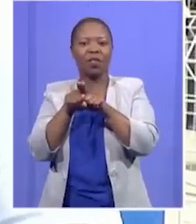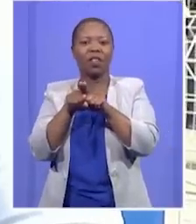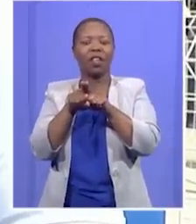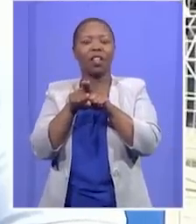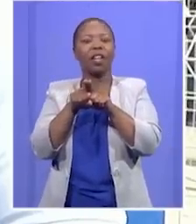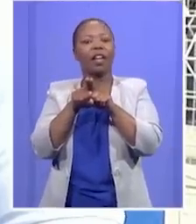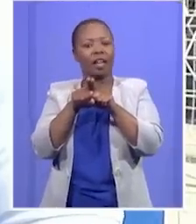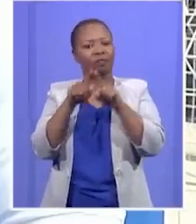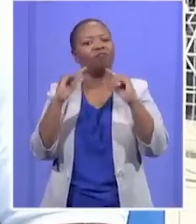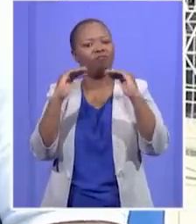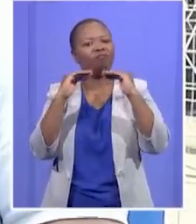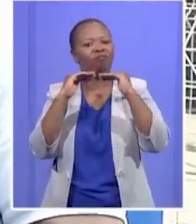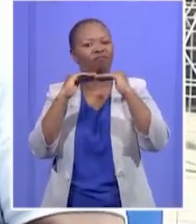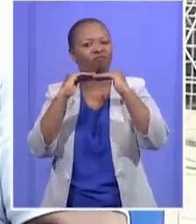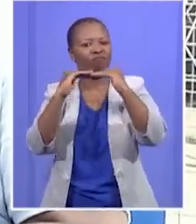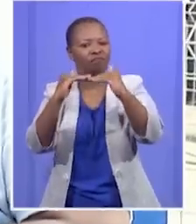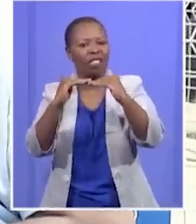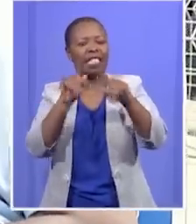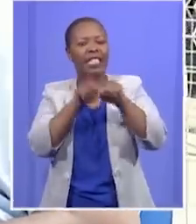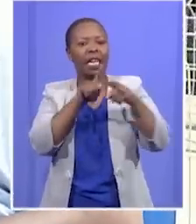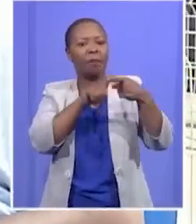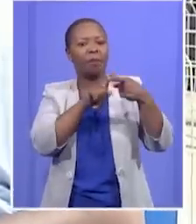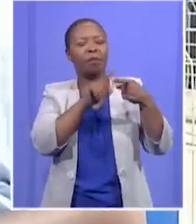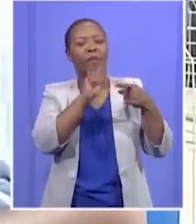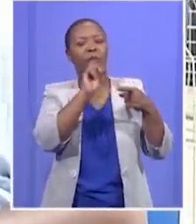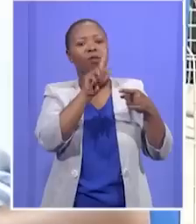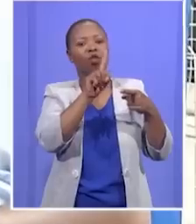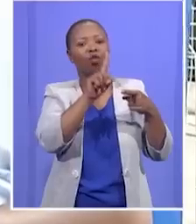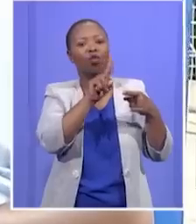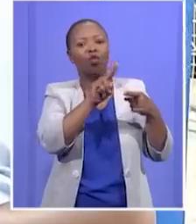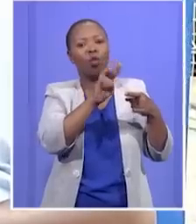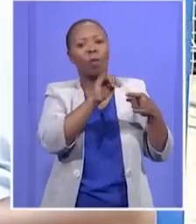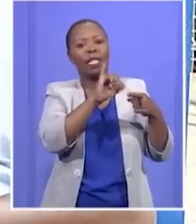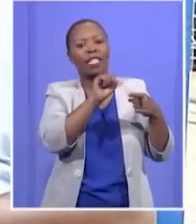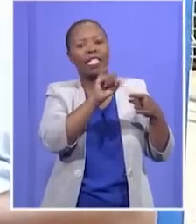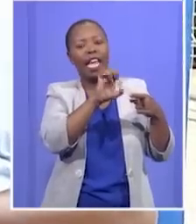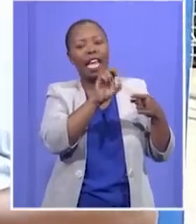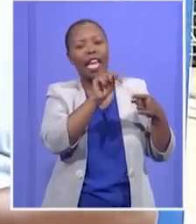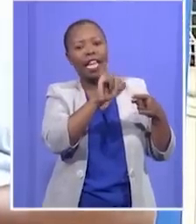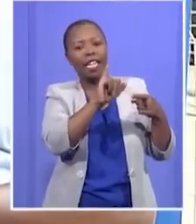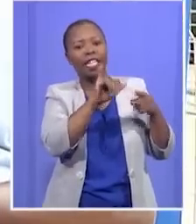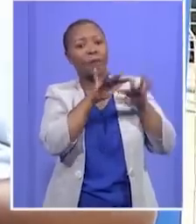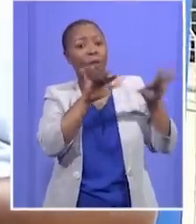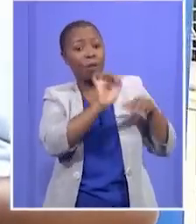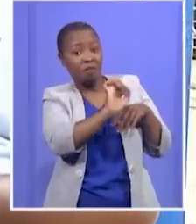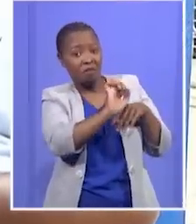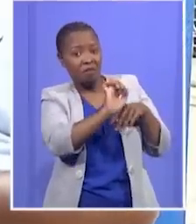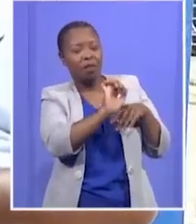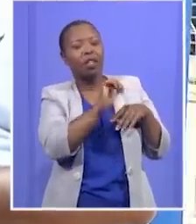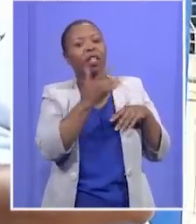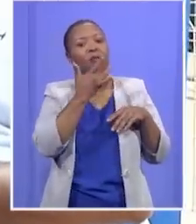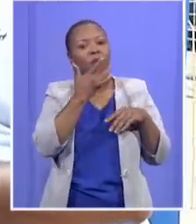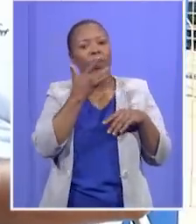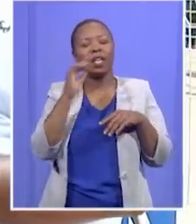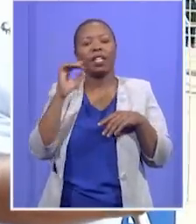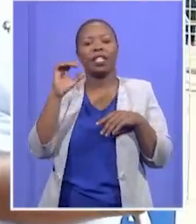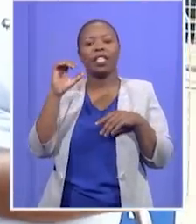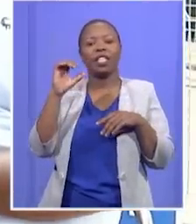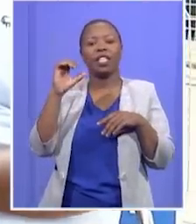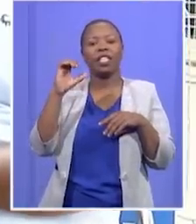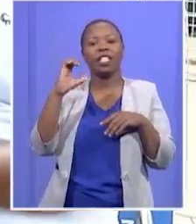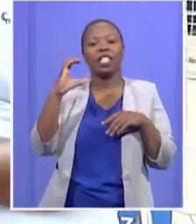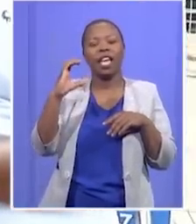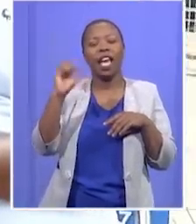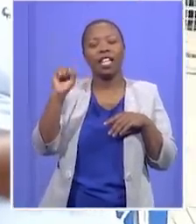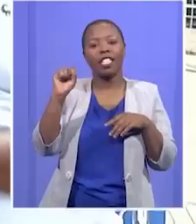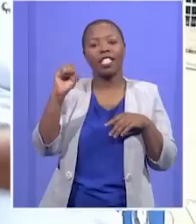mean, you know, Ndumiseni's people also would prefer a CR presidency. But I